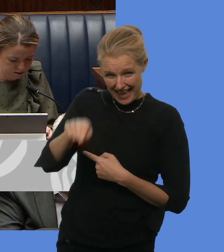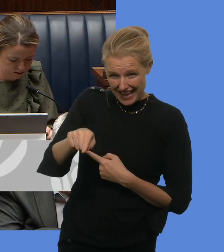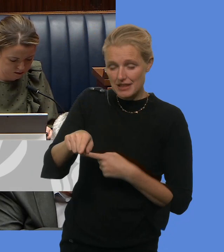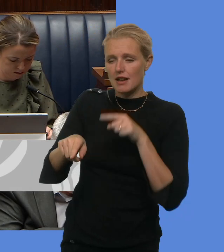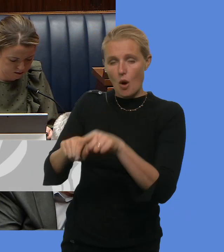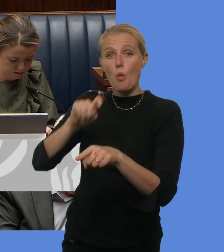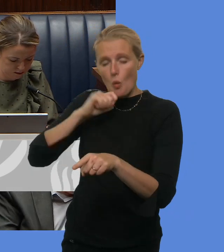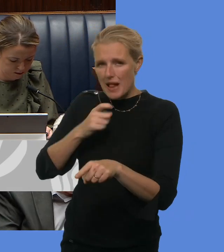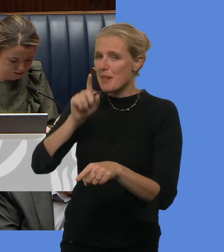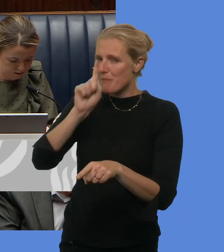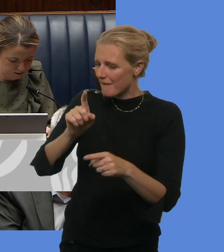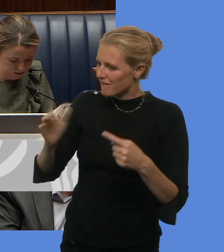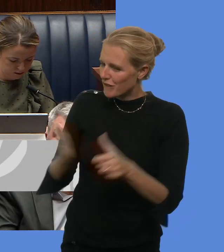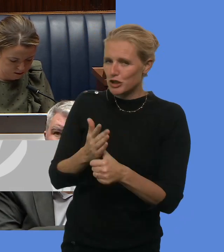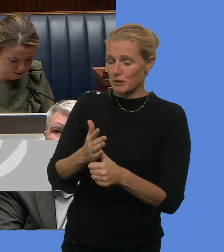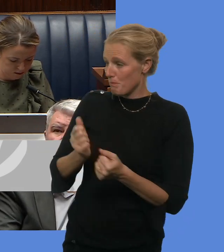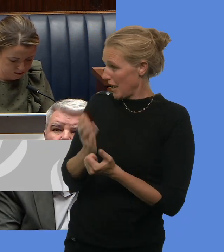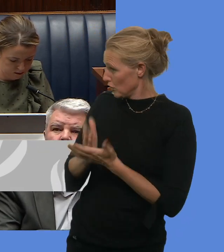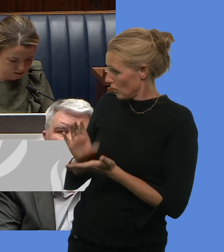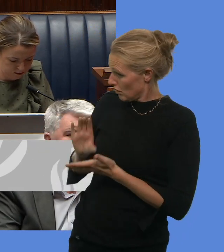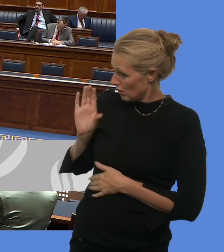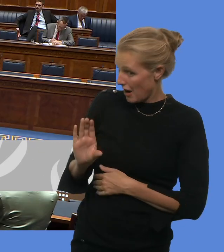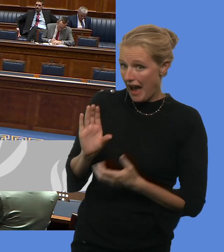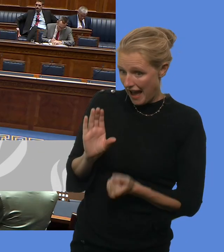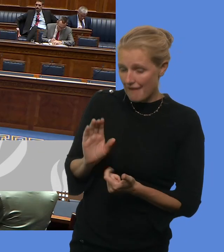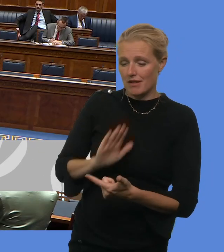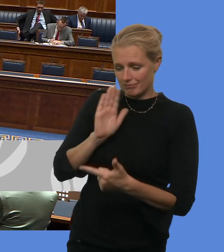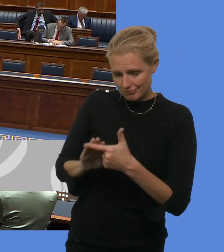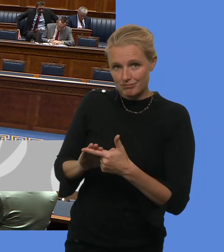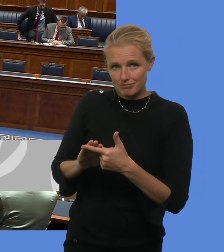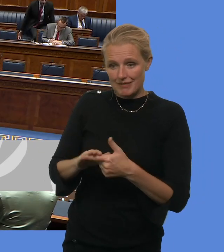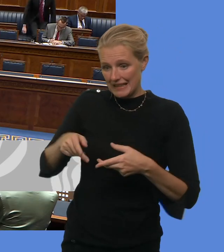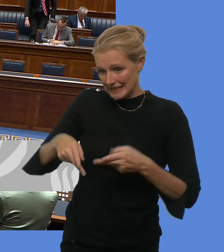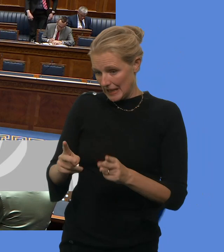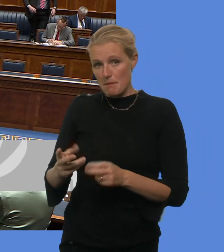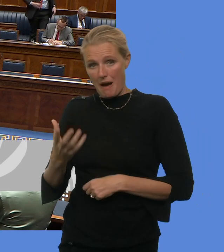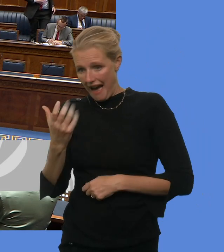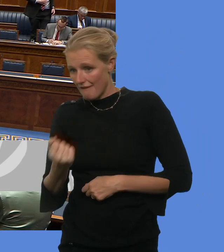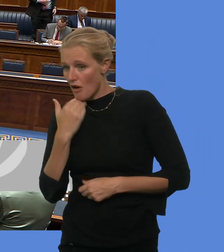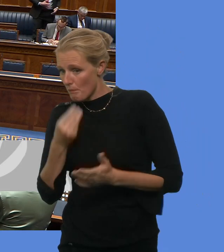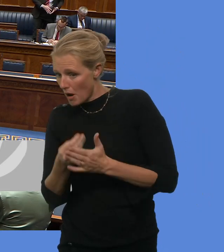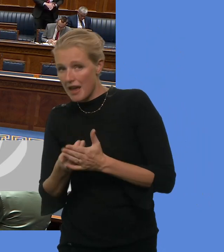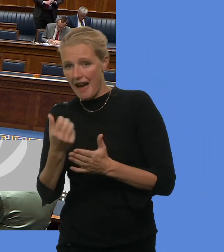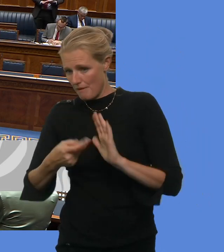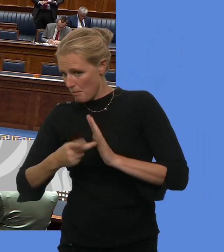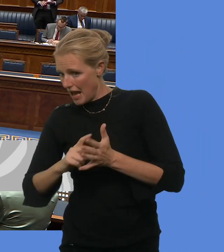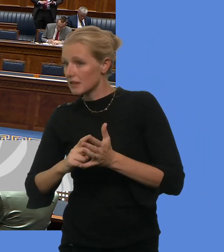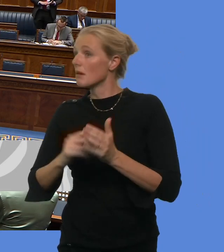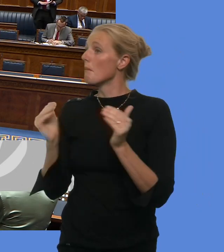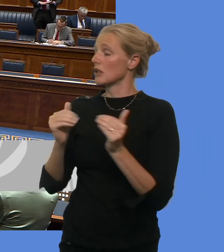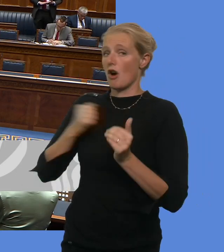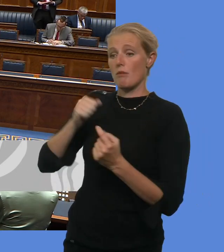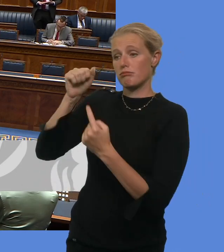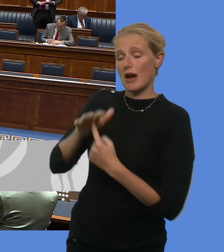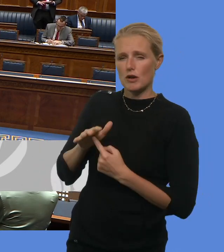and its delivery in line with my department's emerging transport plans. Mr. Brett. And the Minister will be aware of the